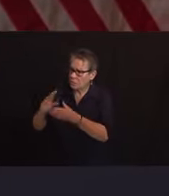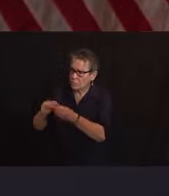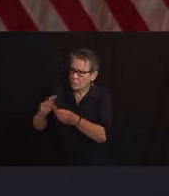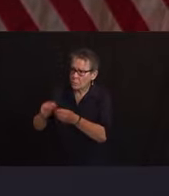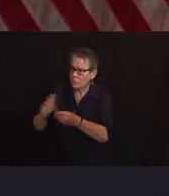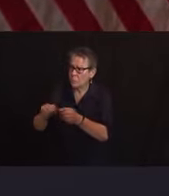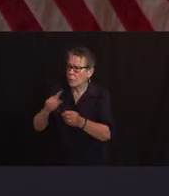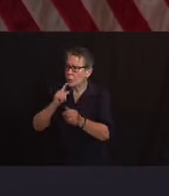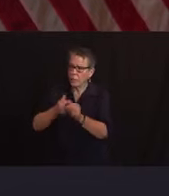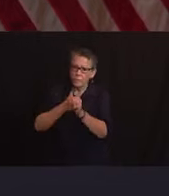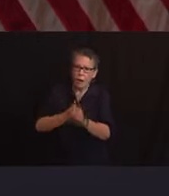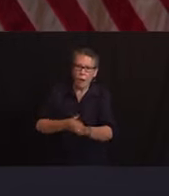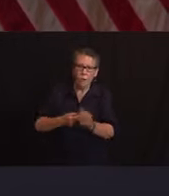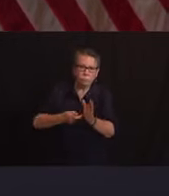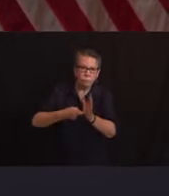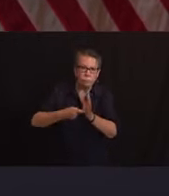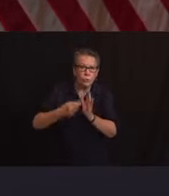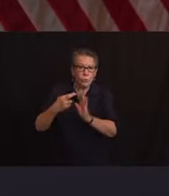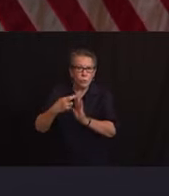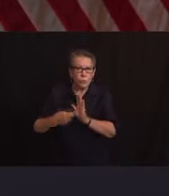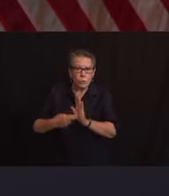to your family.